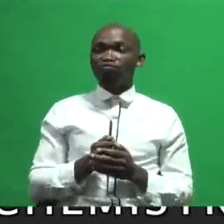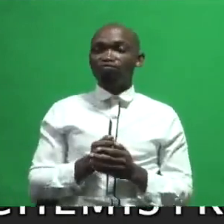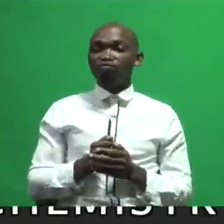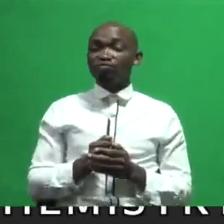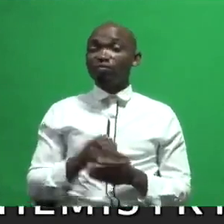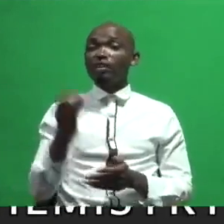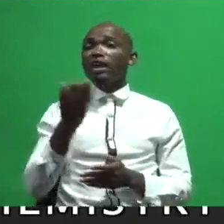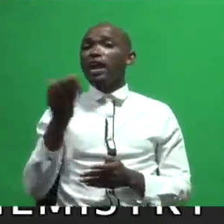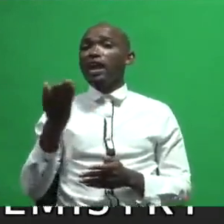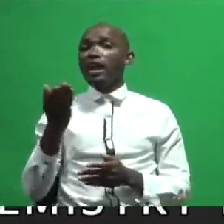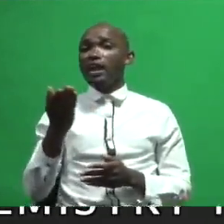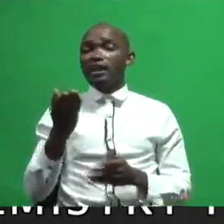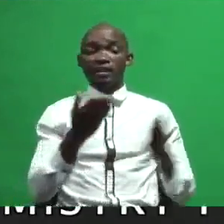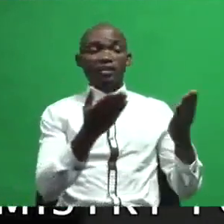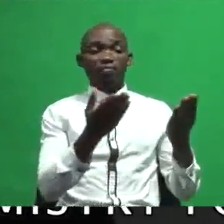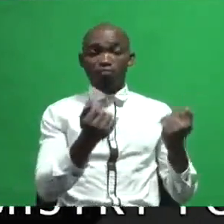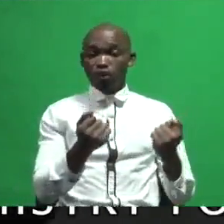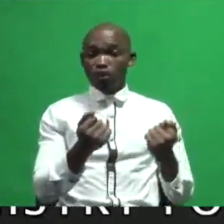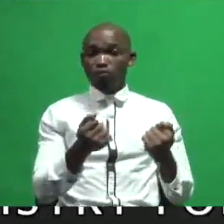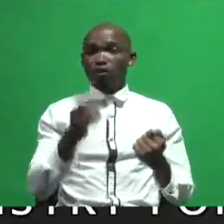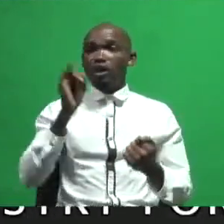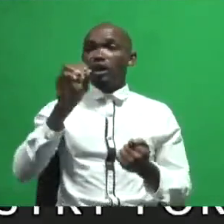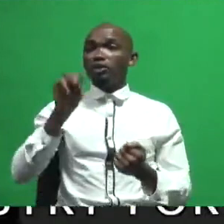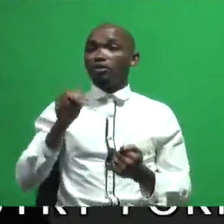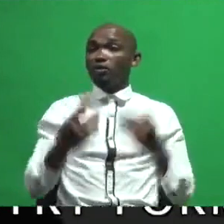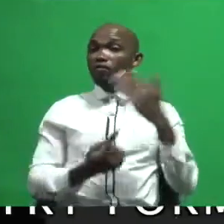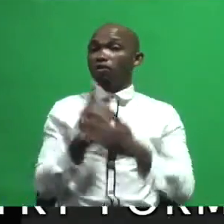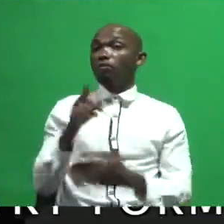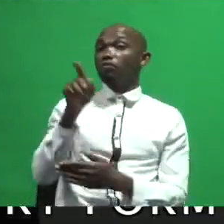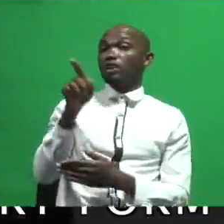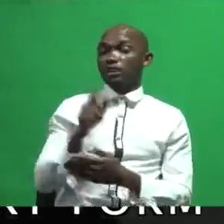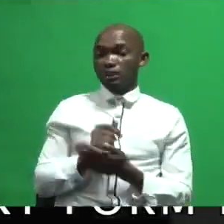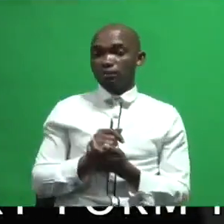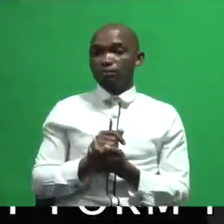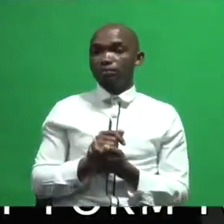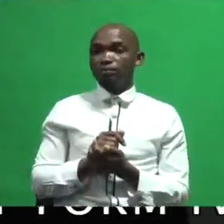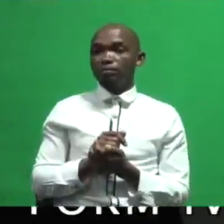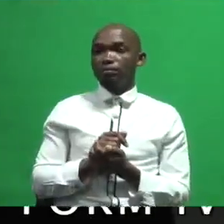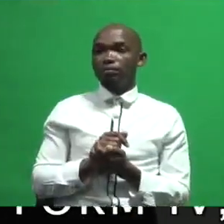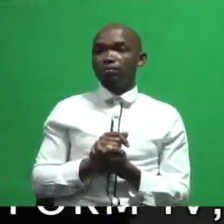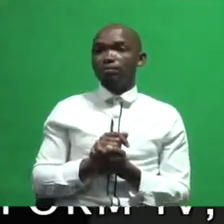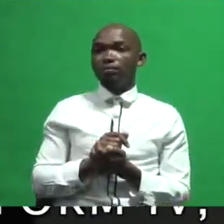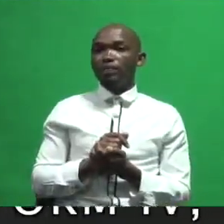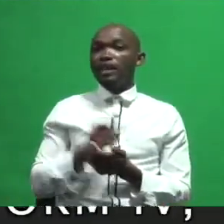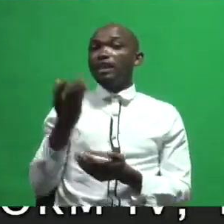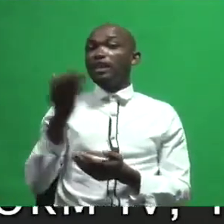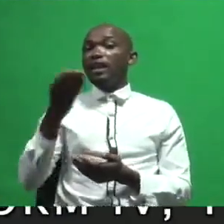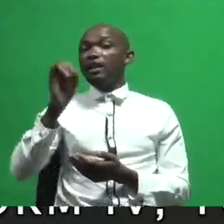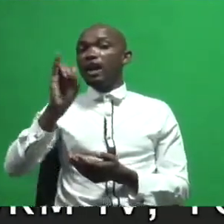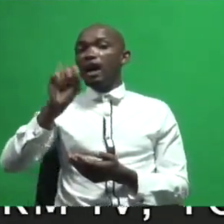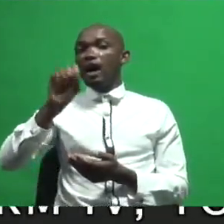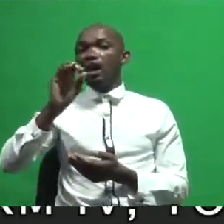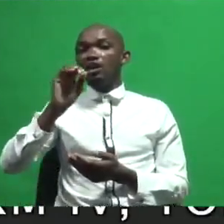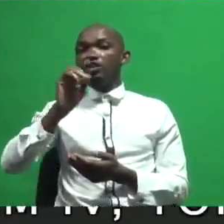very much. Is there any other possible isomer from this compound? Any other